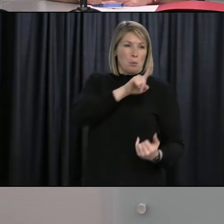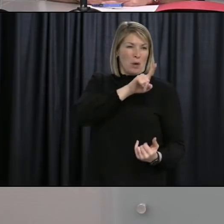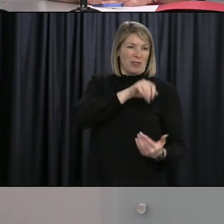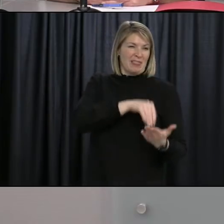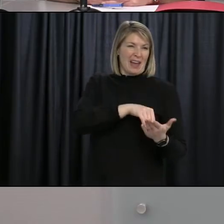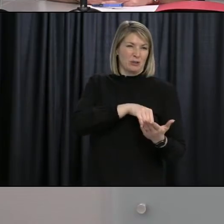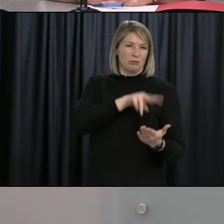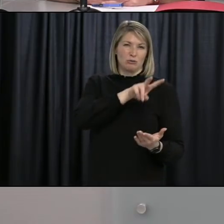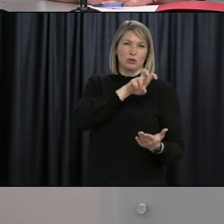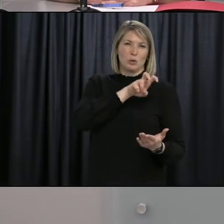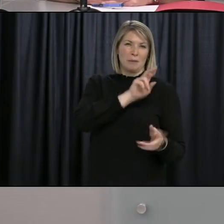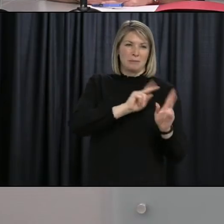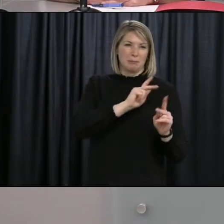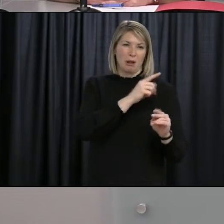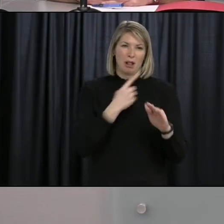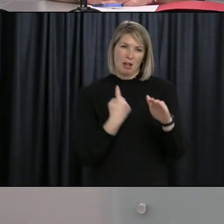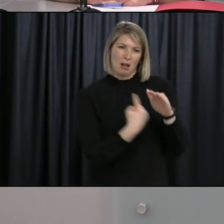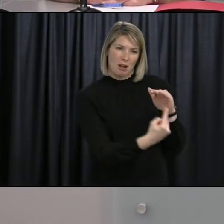province.